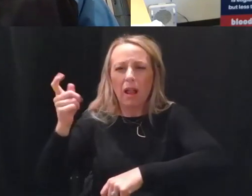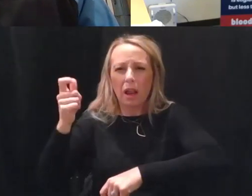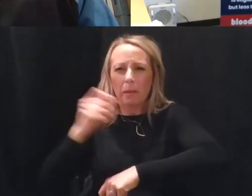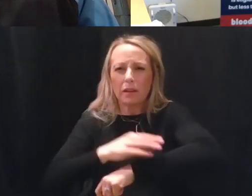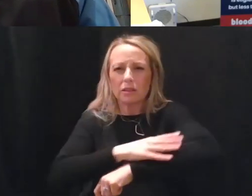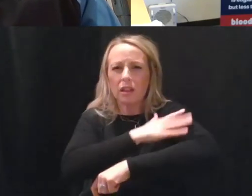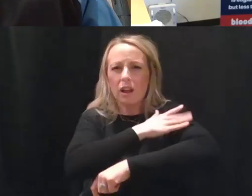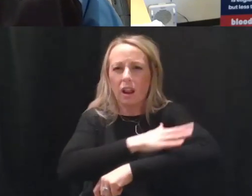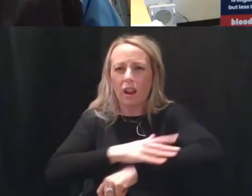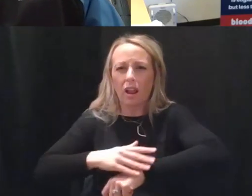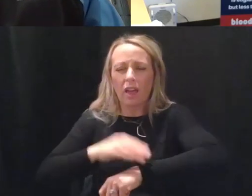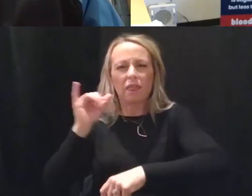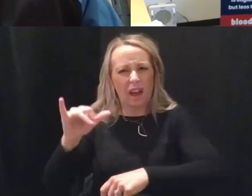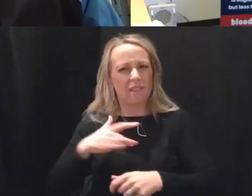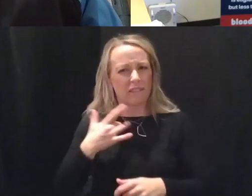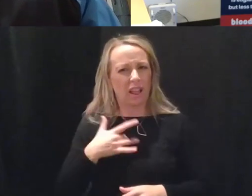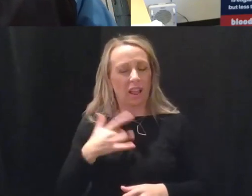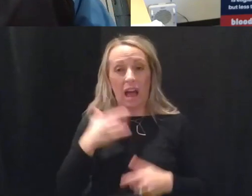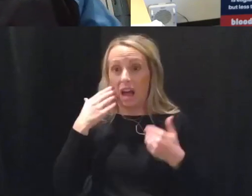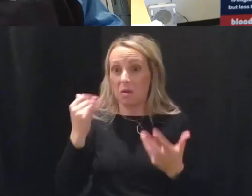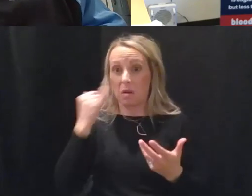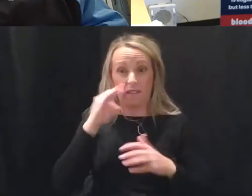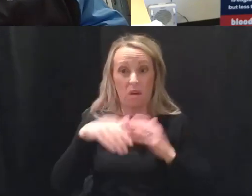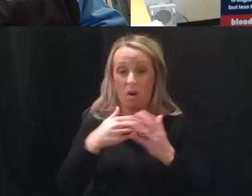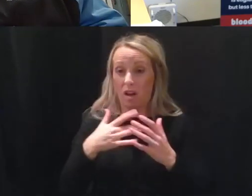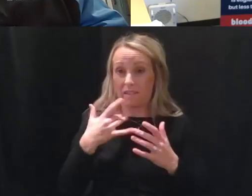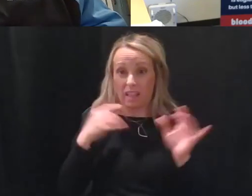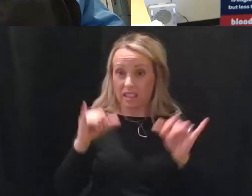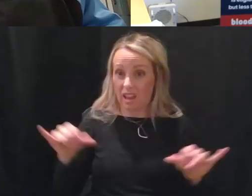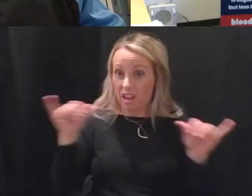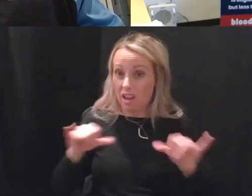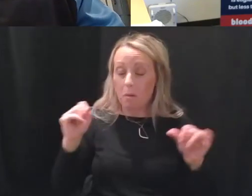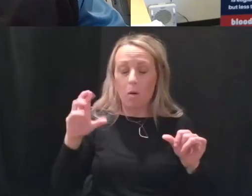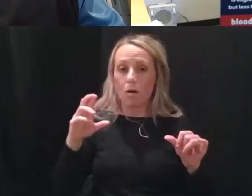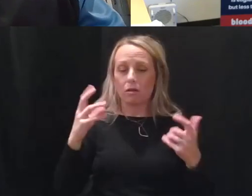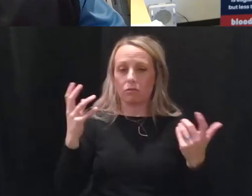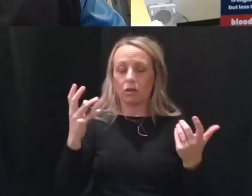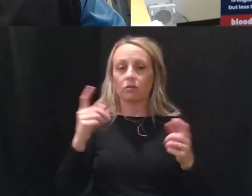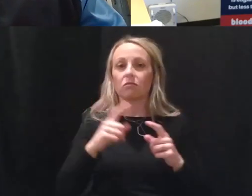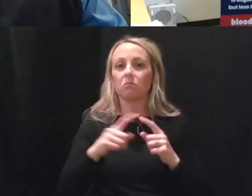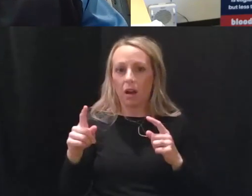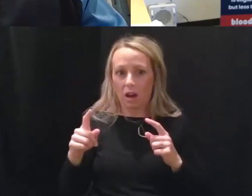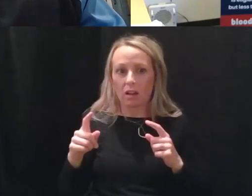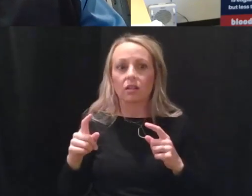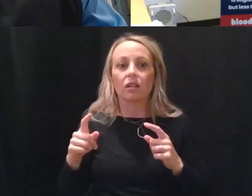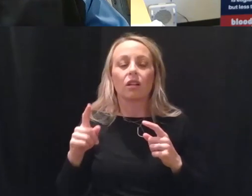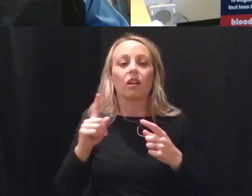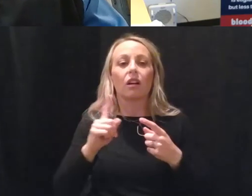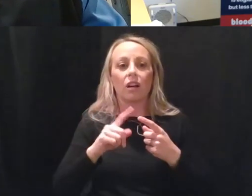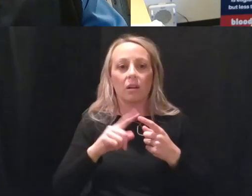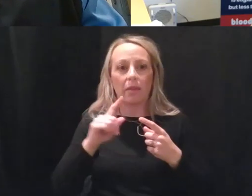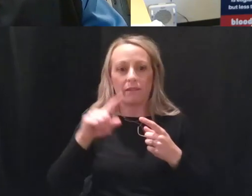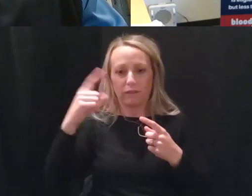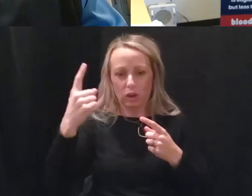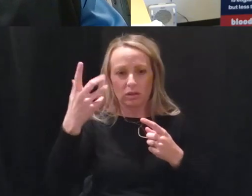body. I don't know if everybody gets that, but that's just something I noticed. And then we did the bag of remdesivir and then followed it